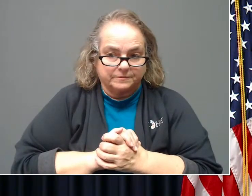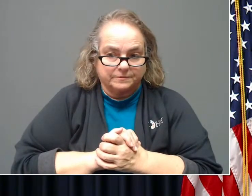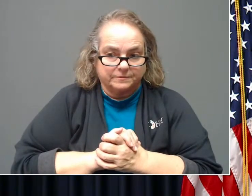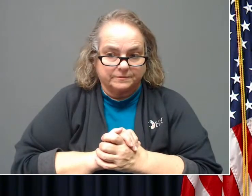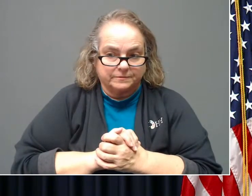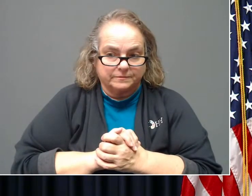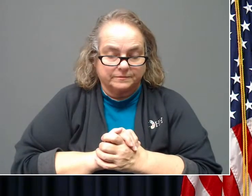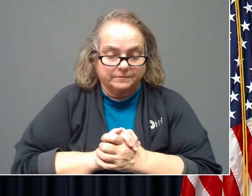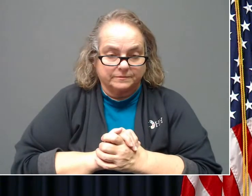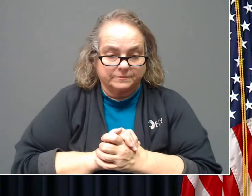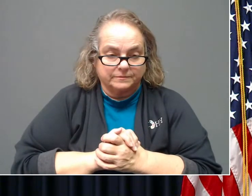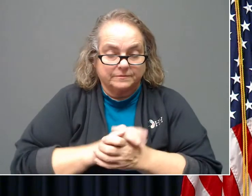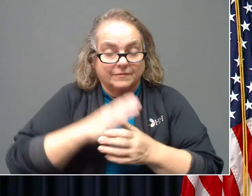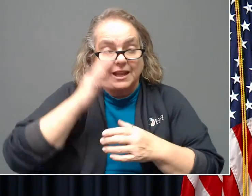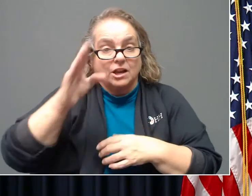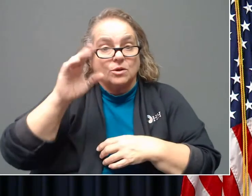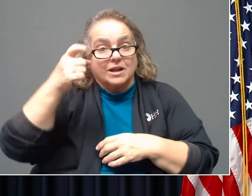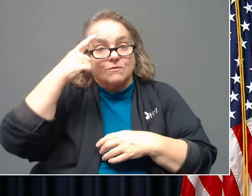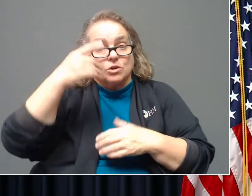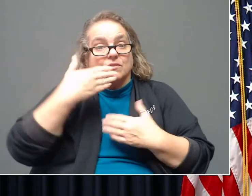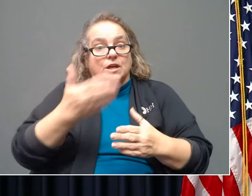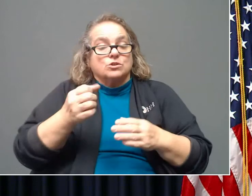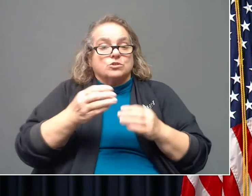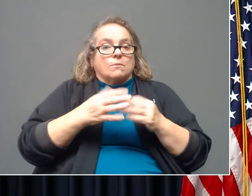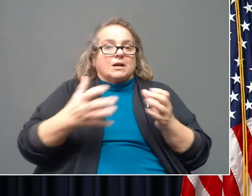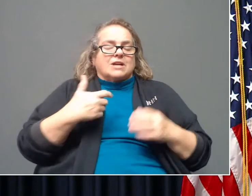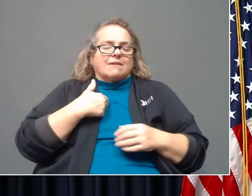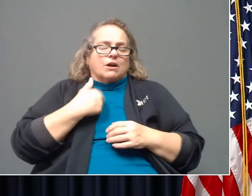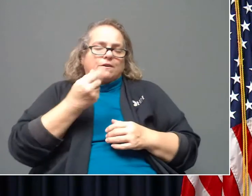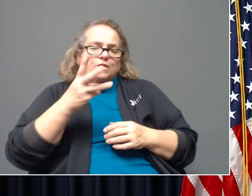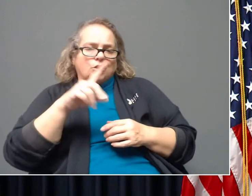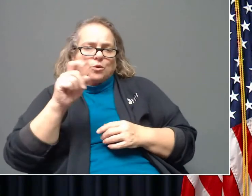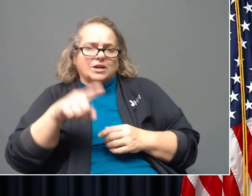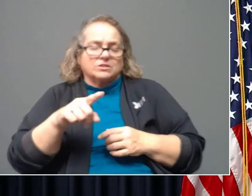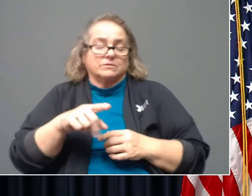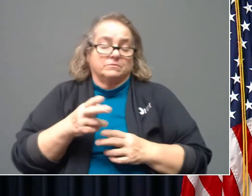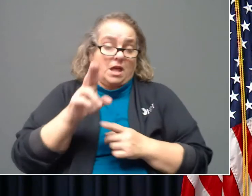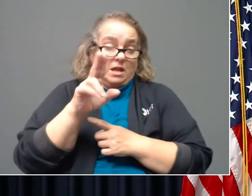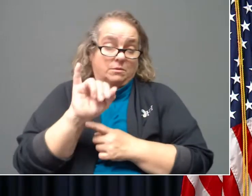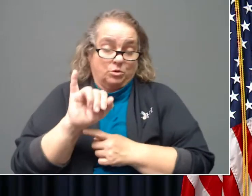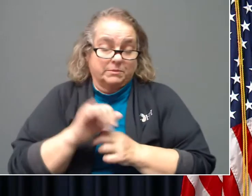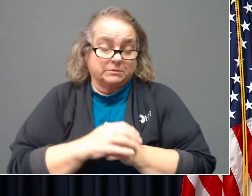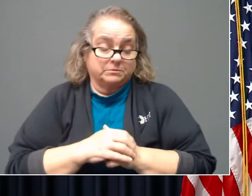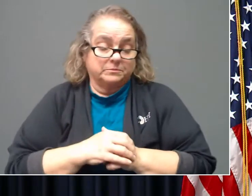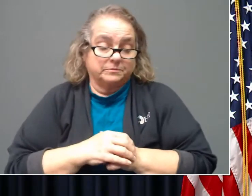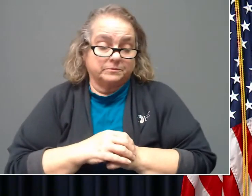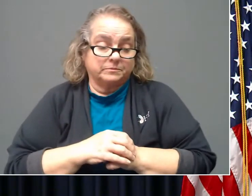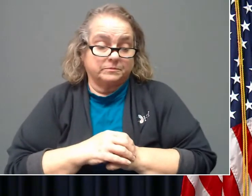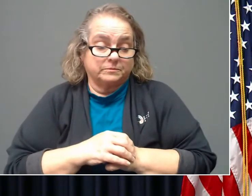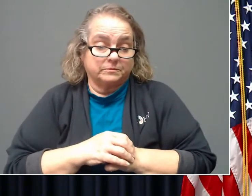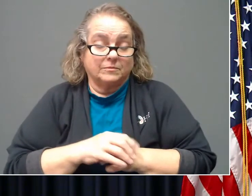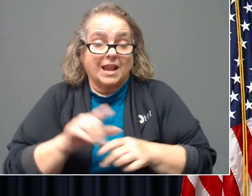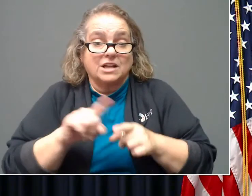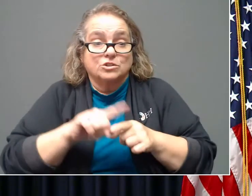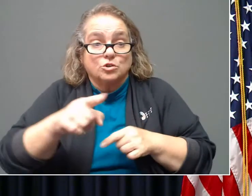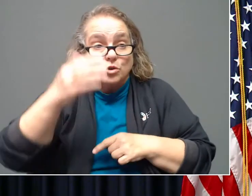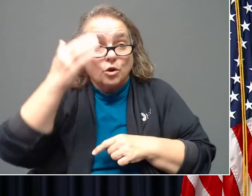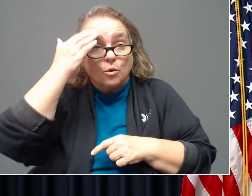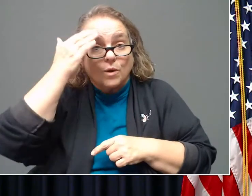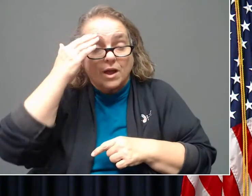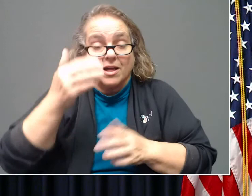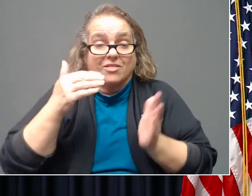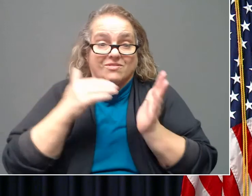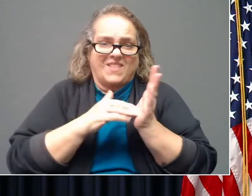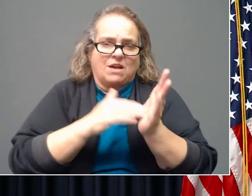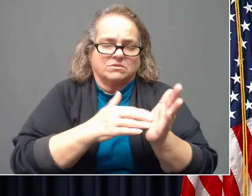Governor, thank you so much. I have a couple of questions. Speaking of unemployment, as you're well aware, thousands are still waiting